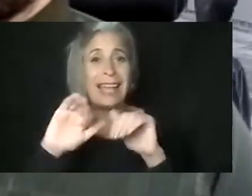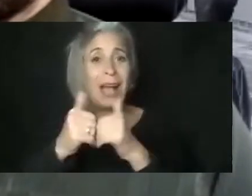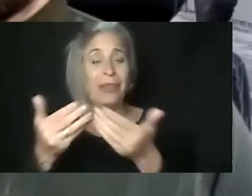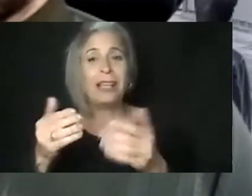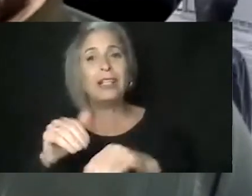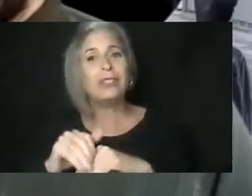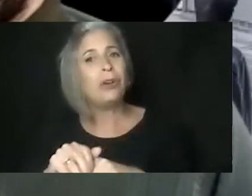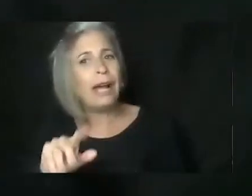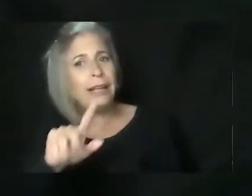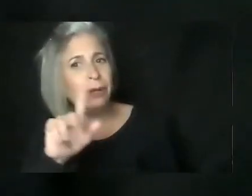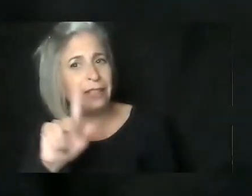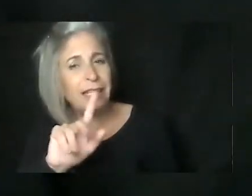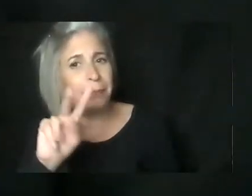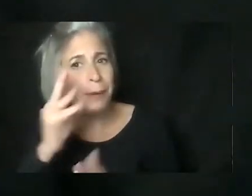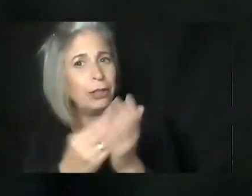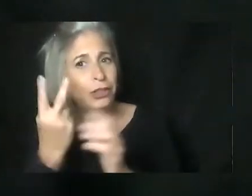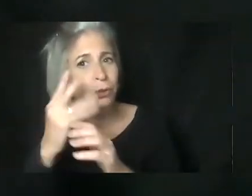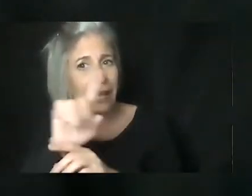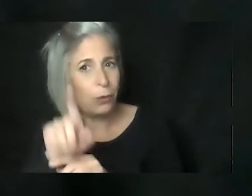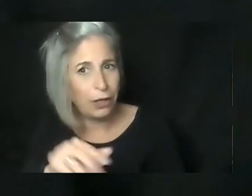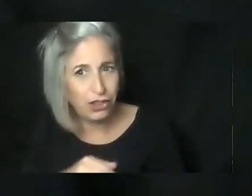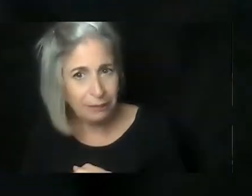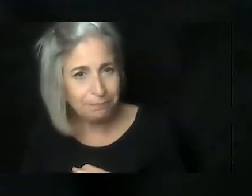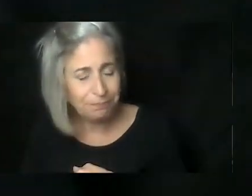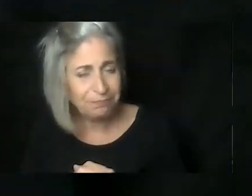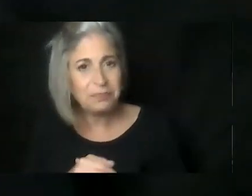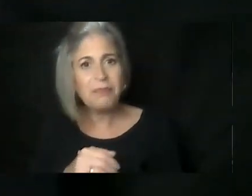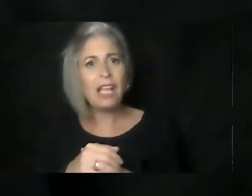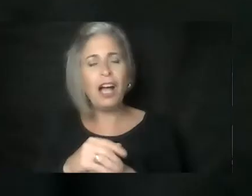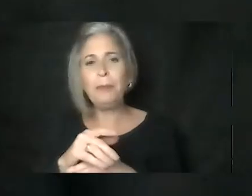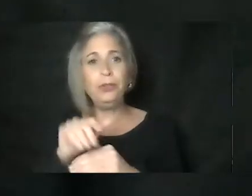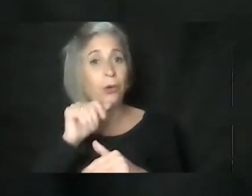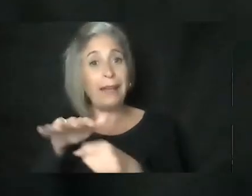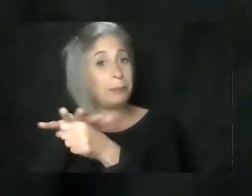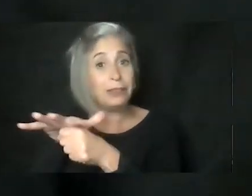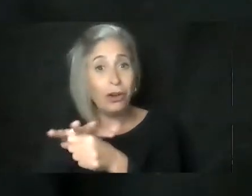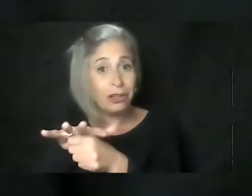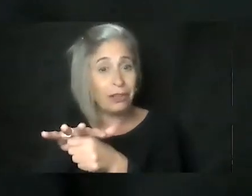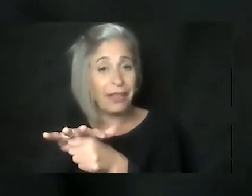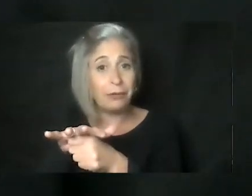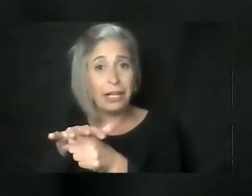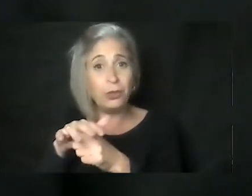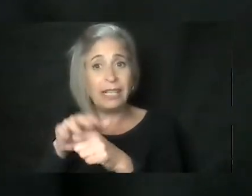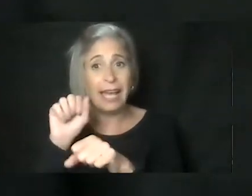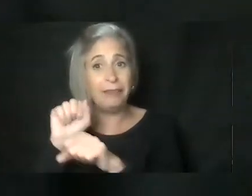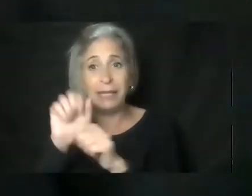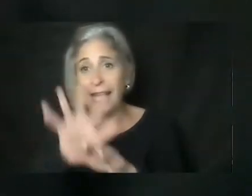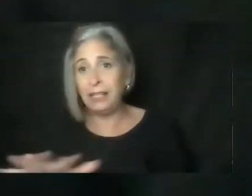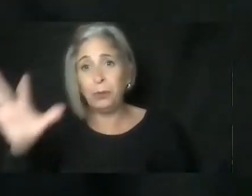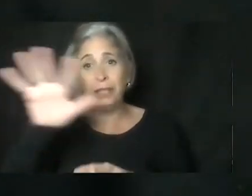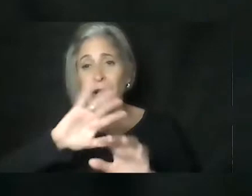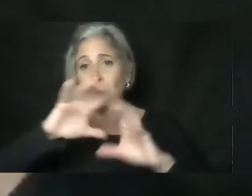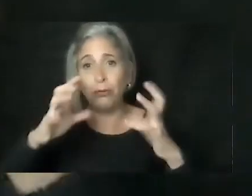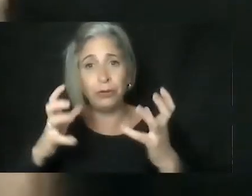better. So I do have a part two of that question. You don't have to be local then, right? You can kind of